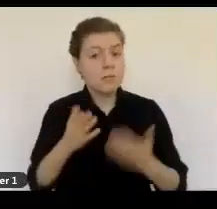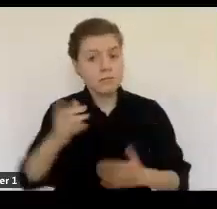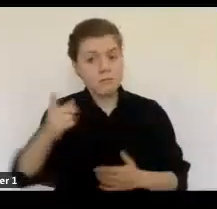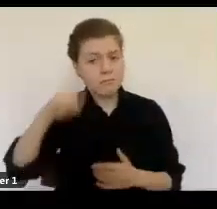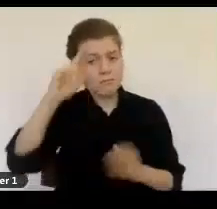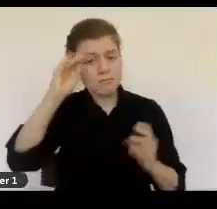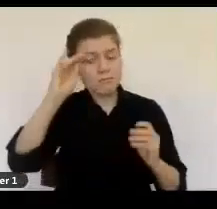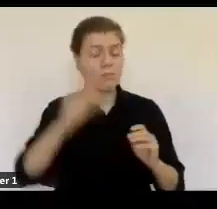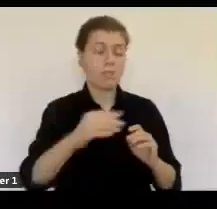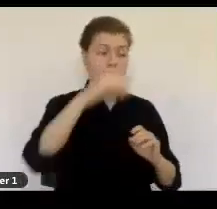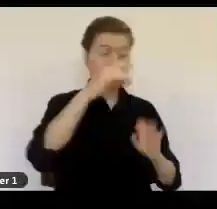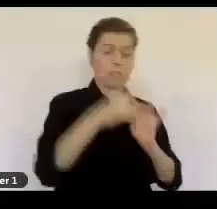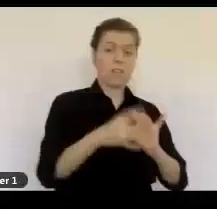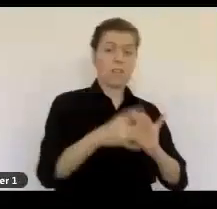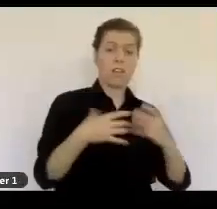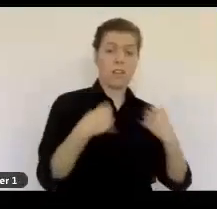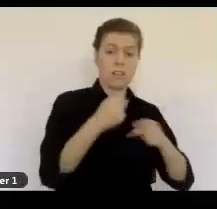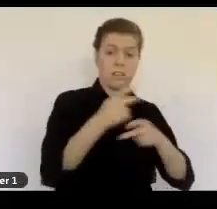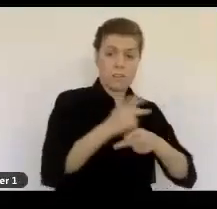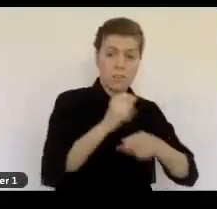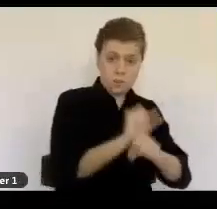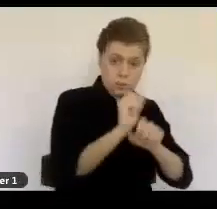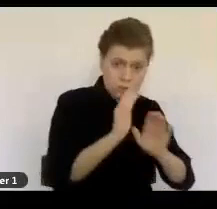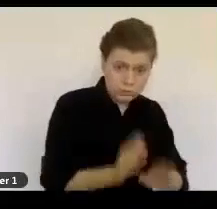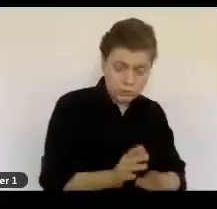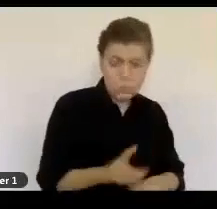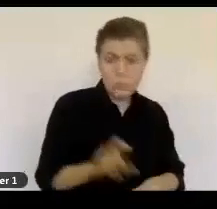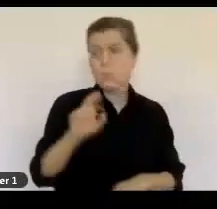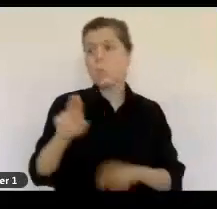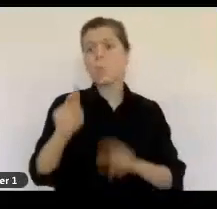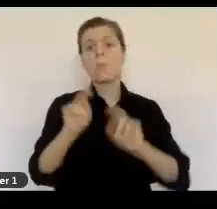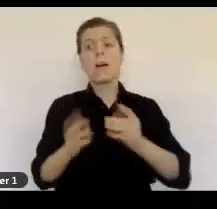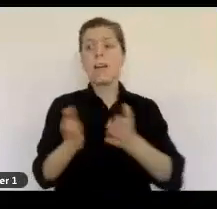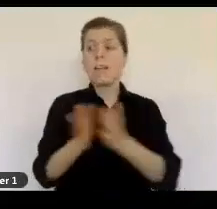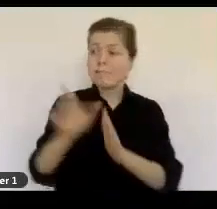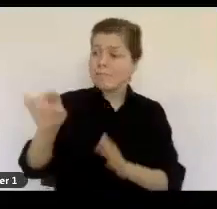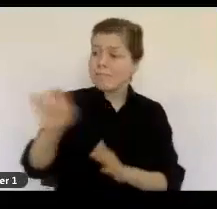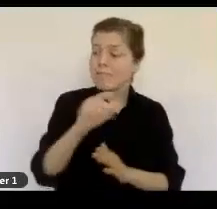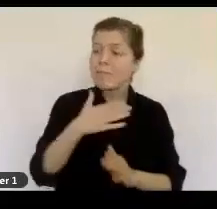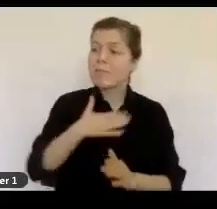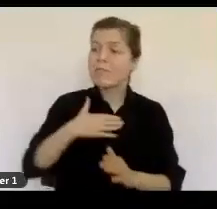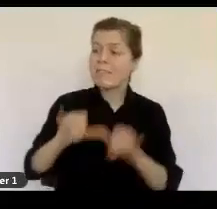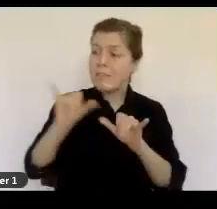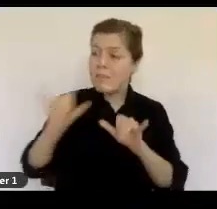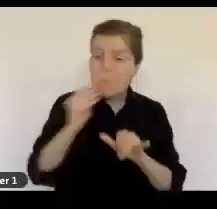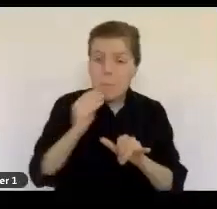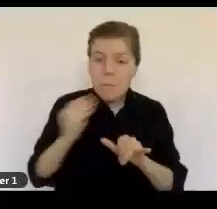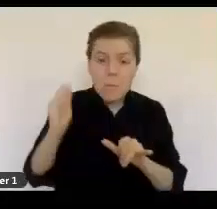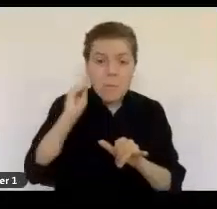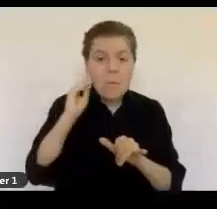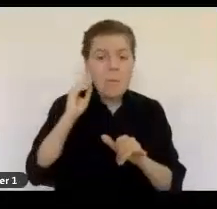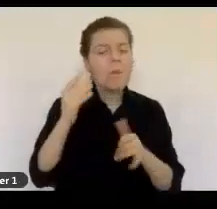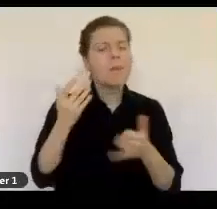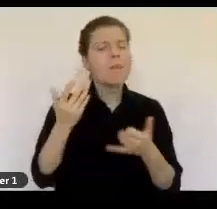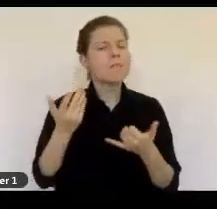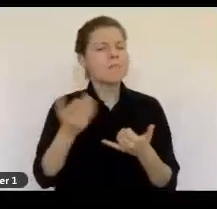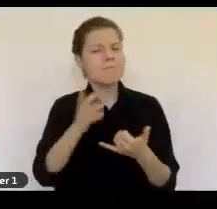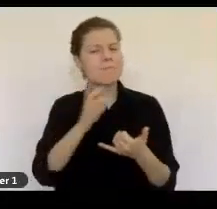with respect to healthcare workers, or you might think about it with respect to people who are being called